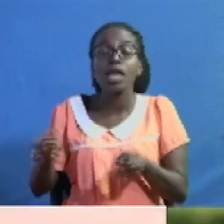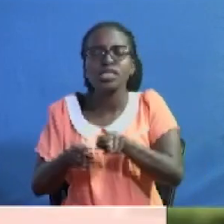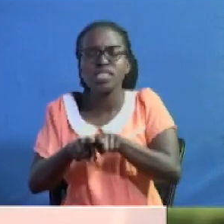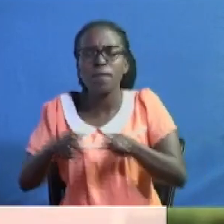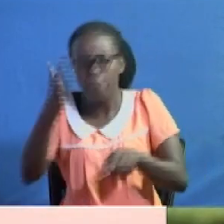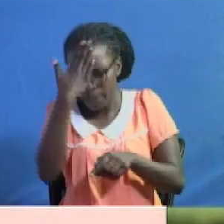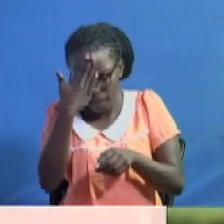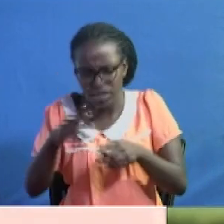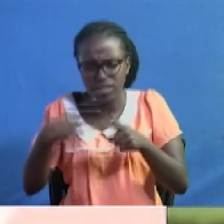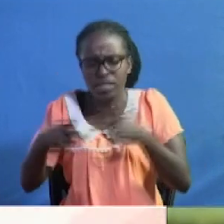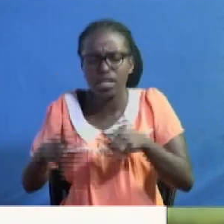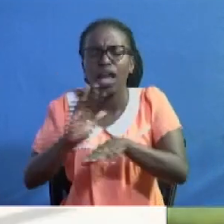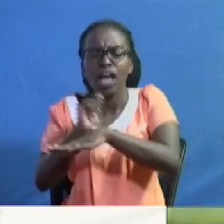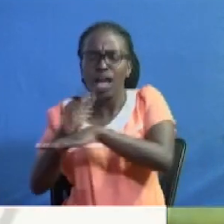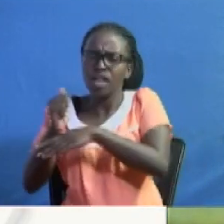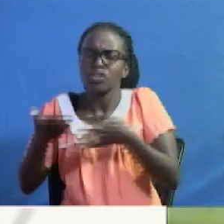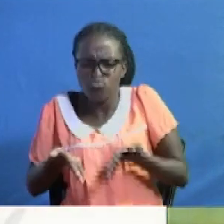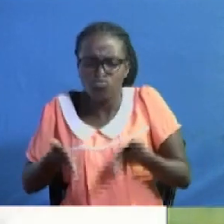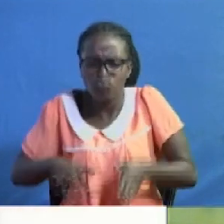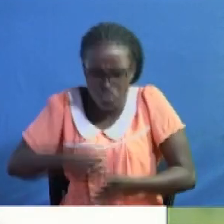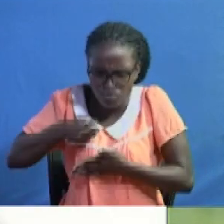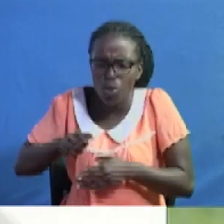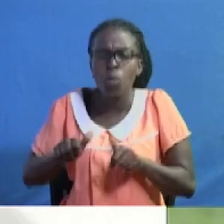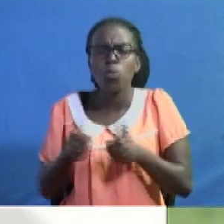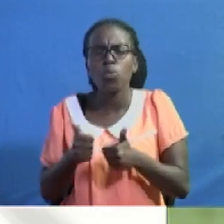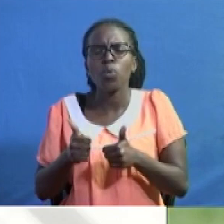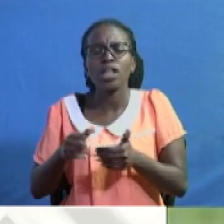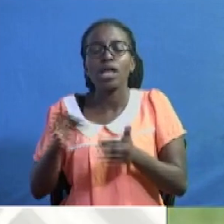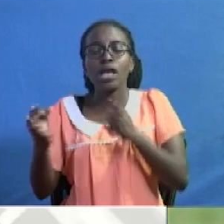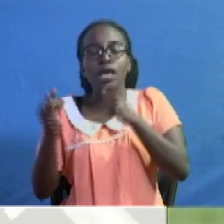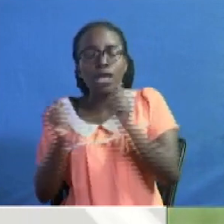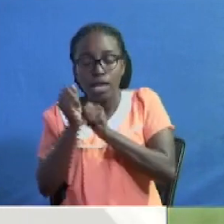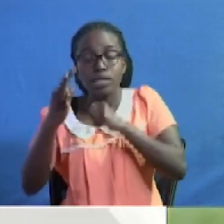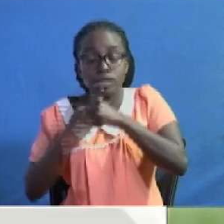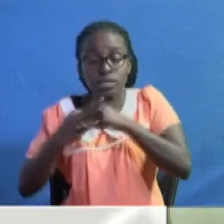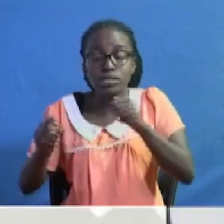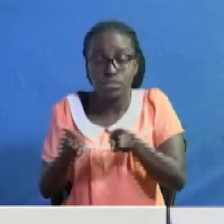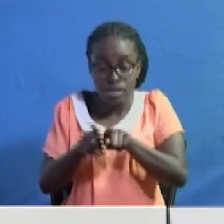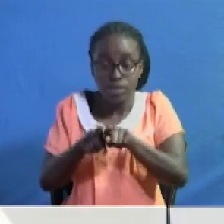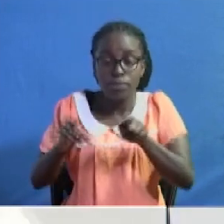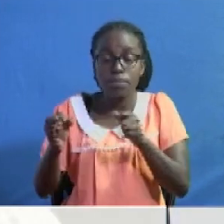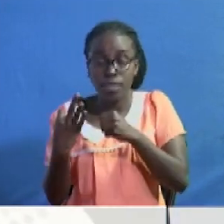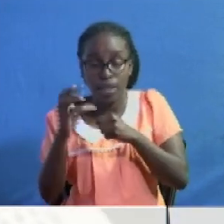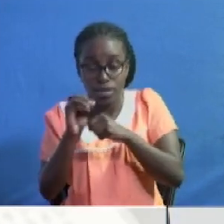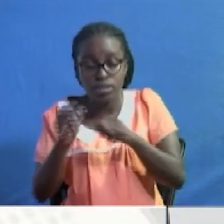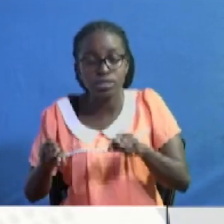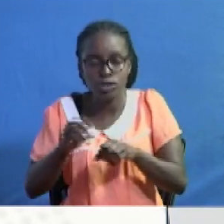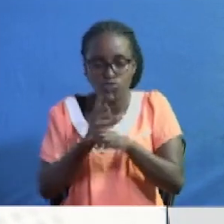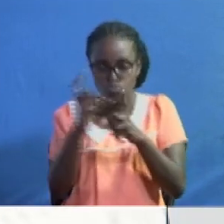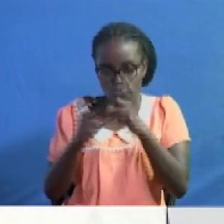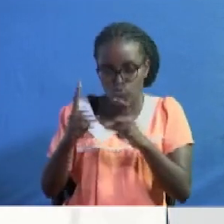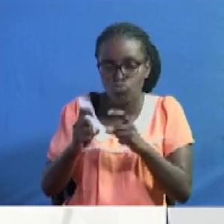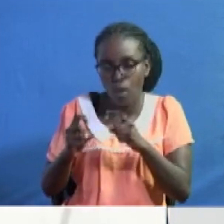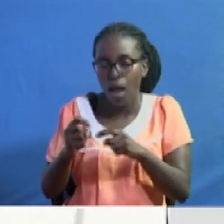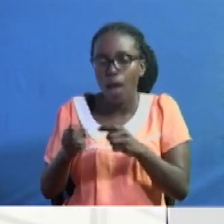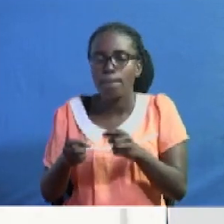all victims who are aged between 18 and 30, adding that the state has assigned top investigators to examine the matter, as the police